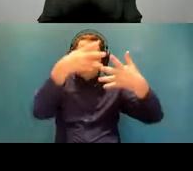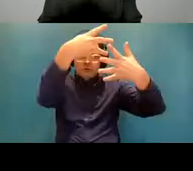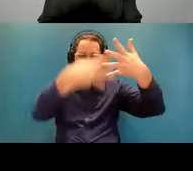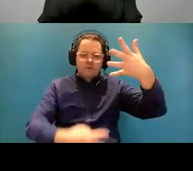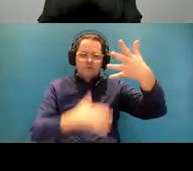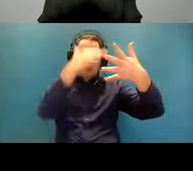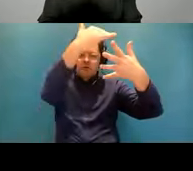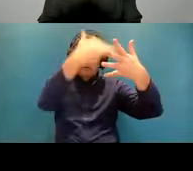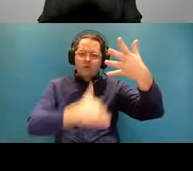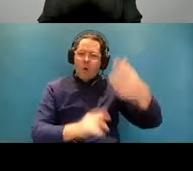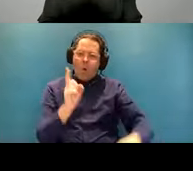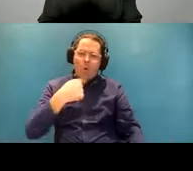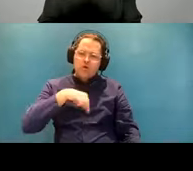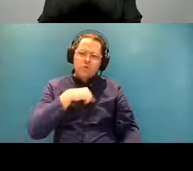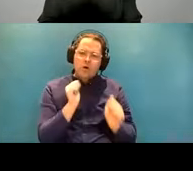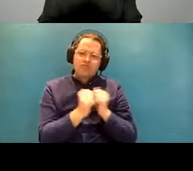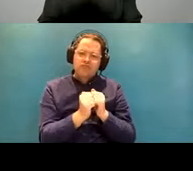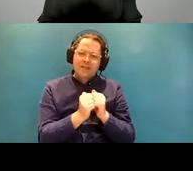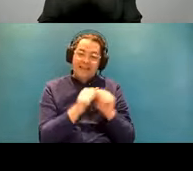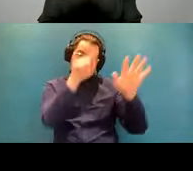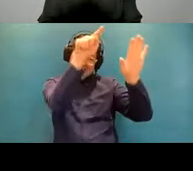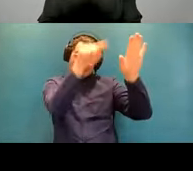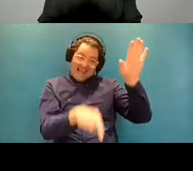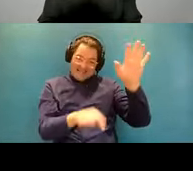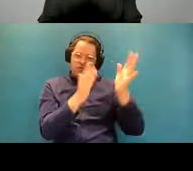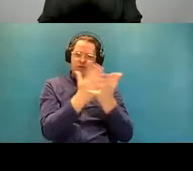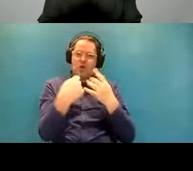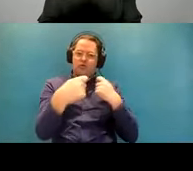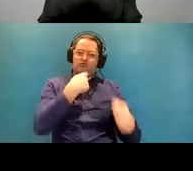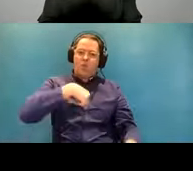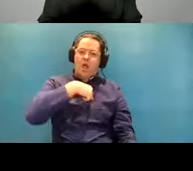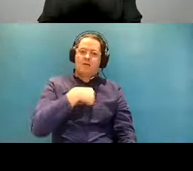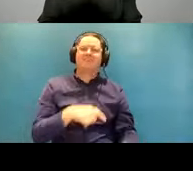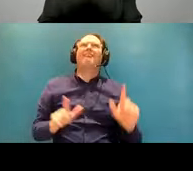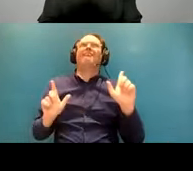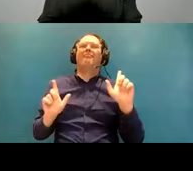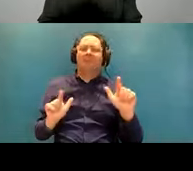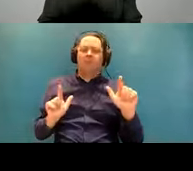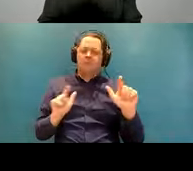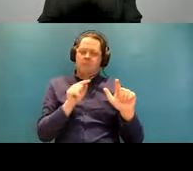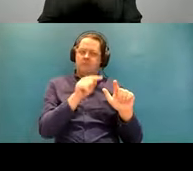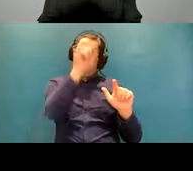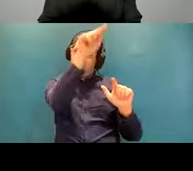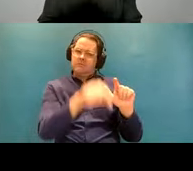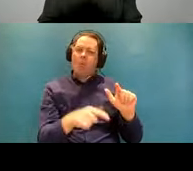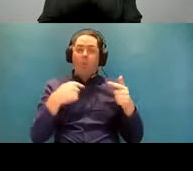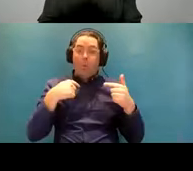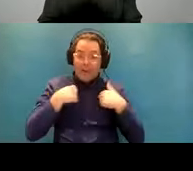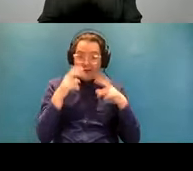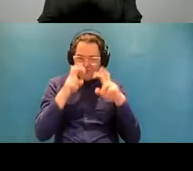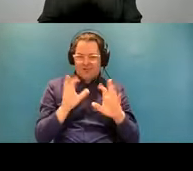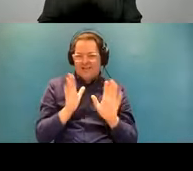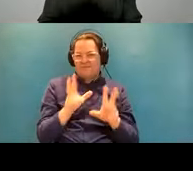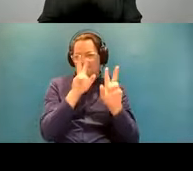that's the control. That's where the control is happening, and we need to understand that. So finally